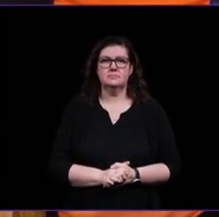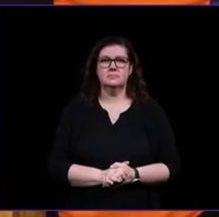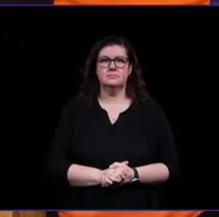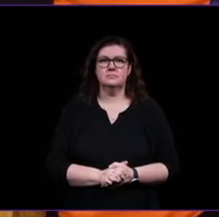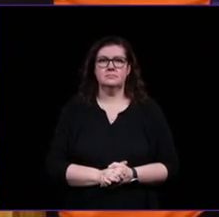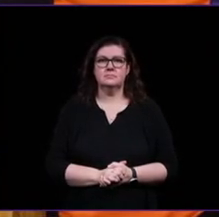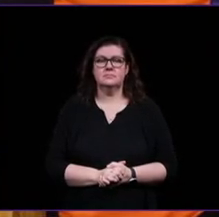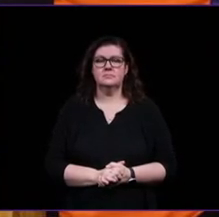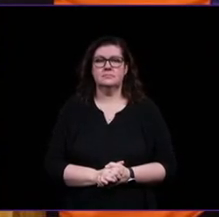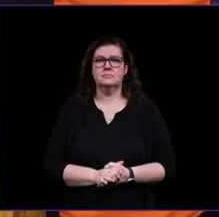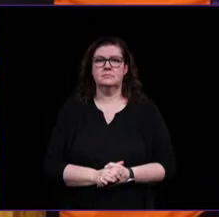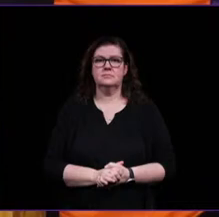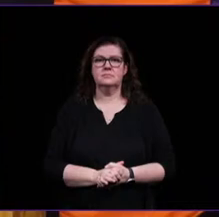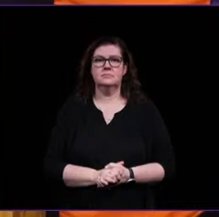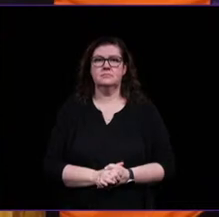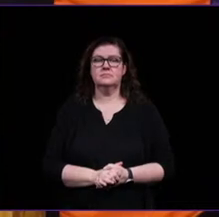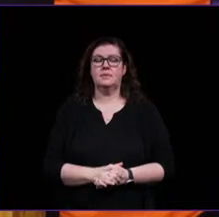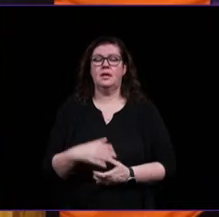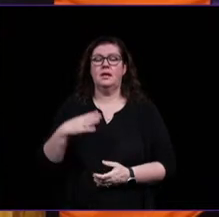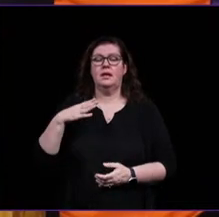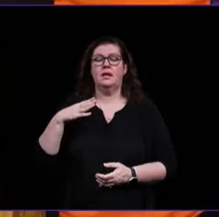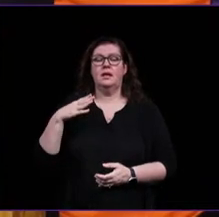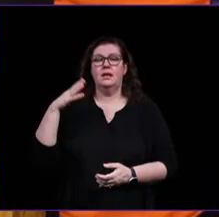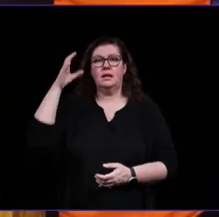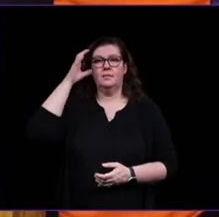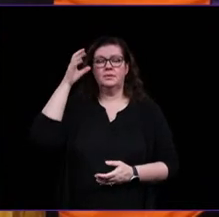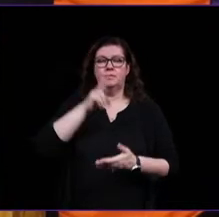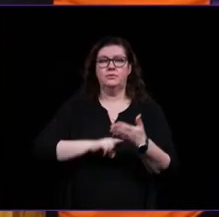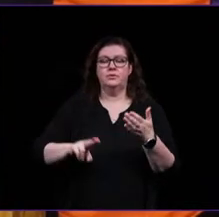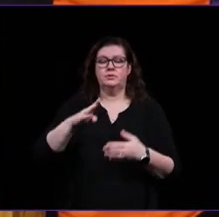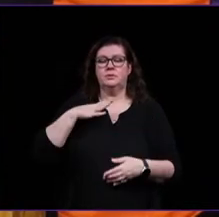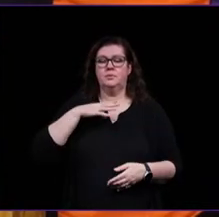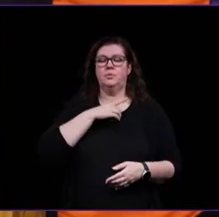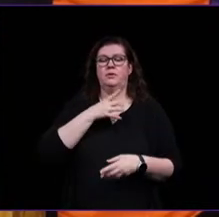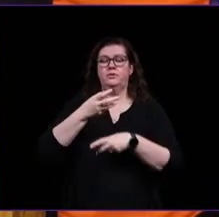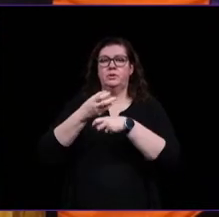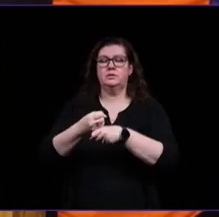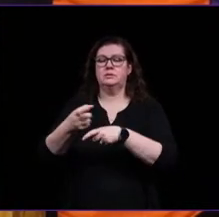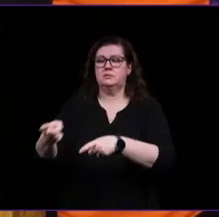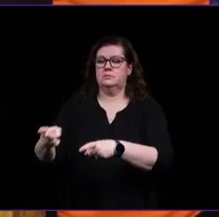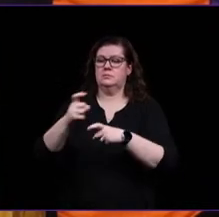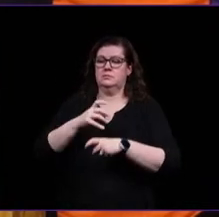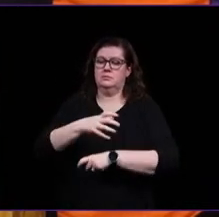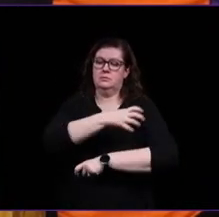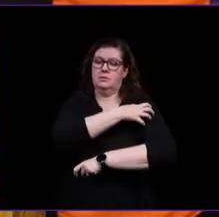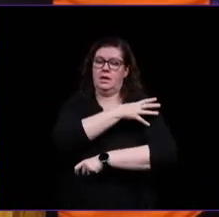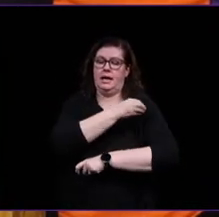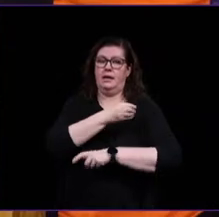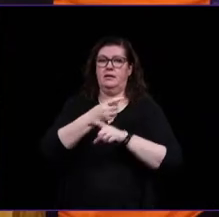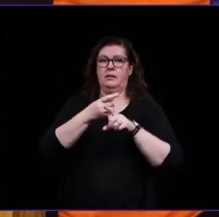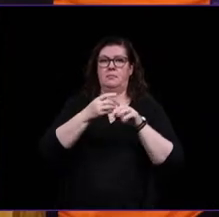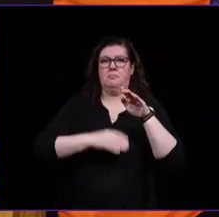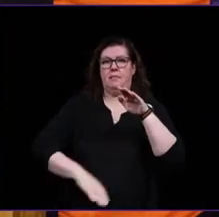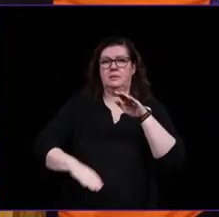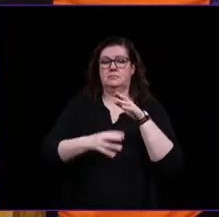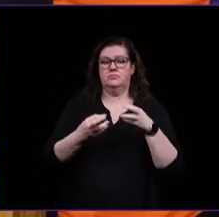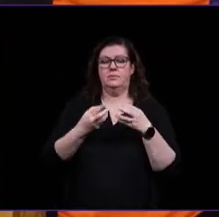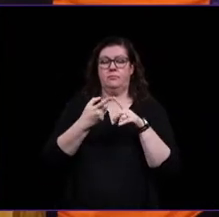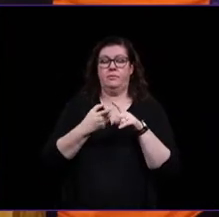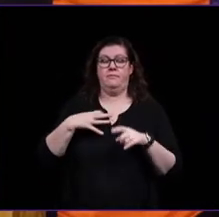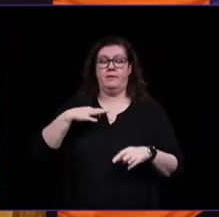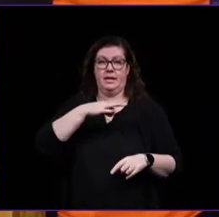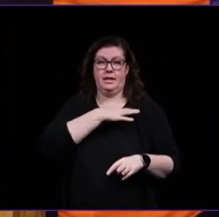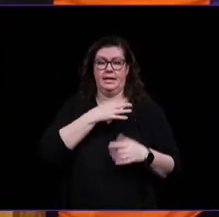By the authority vested in me by the Clemson University Board of Trustees and upon the recommendation of the faculty, I